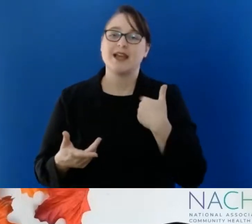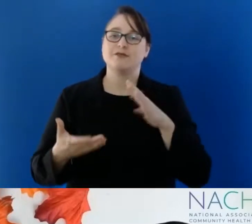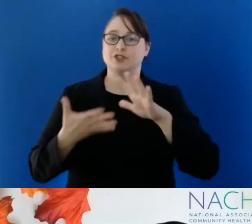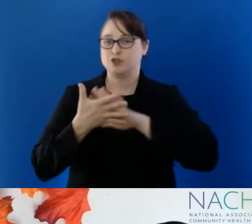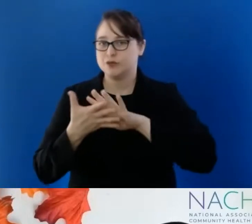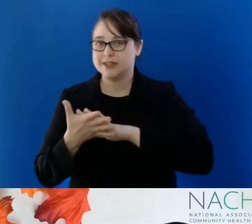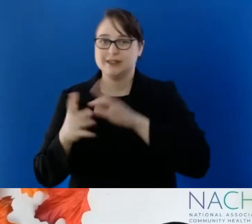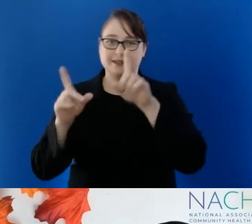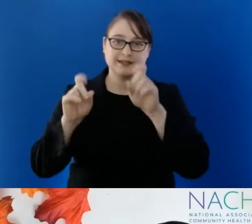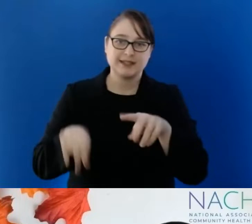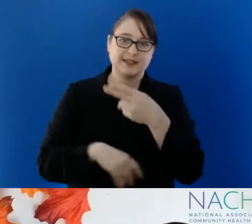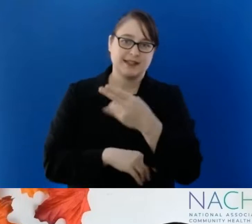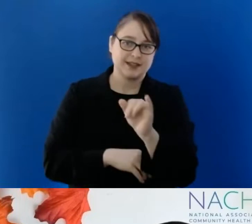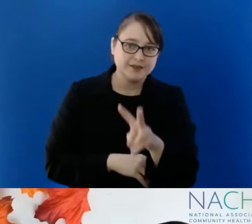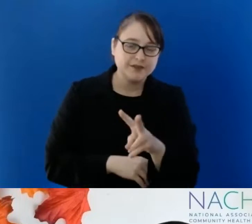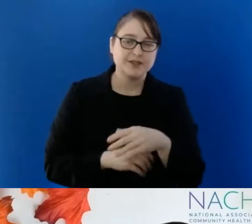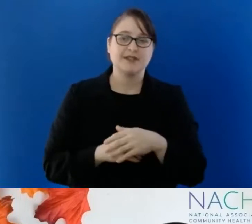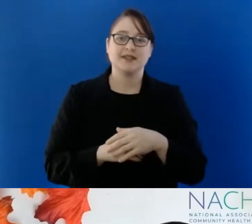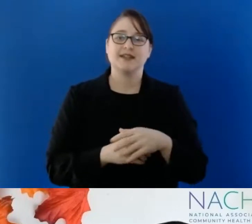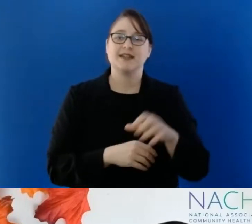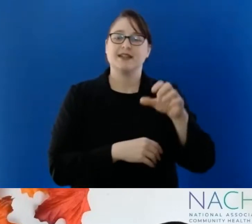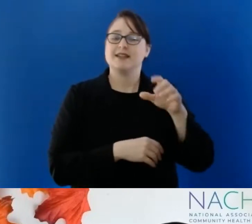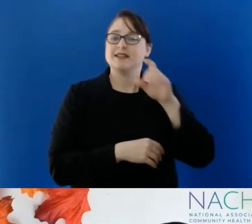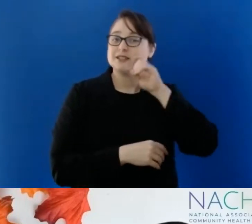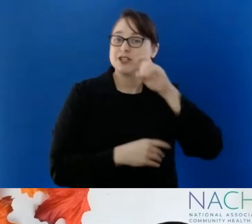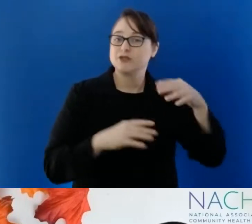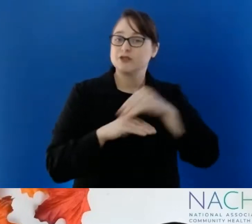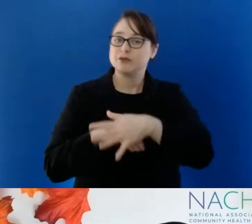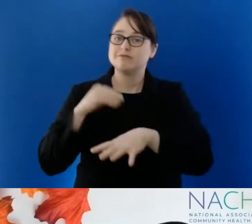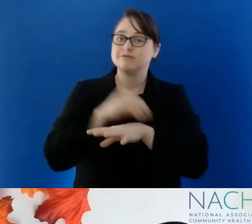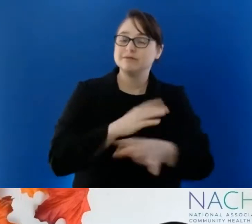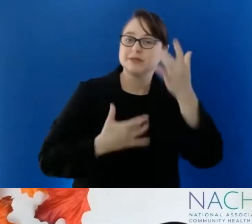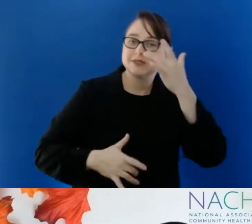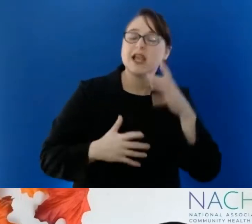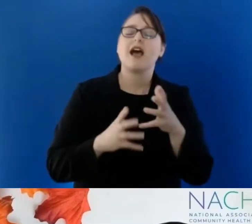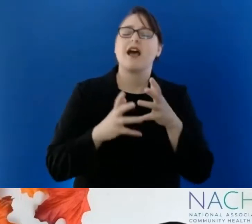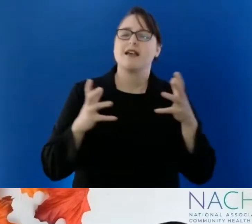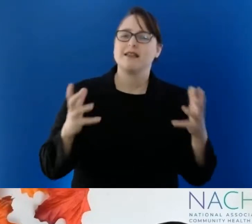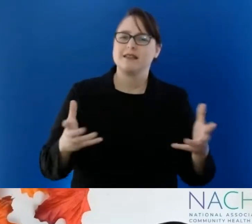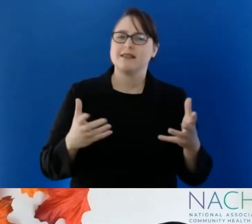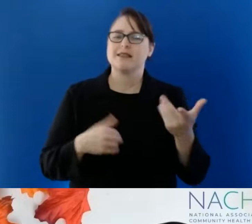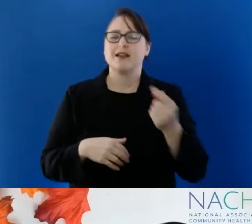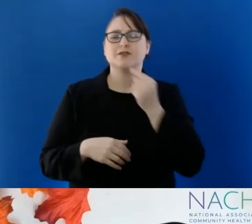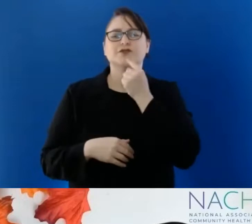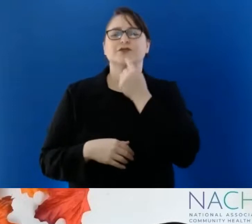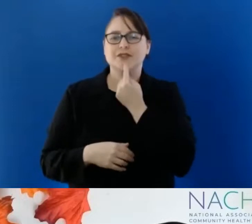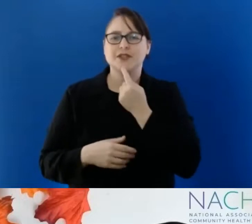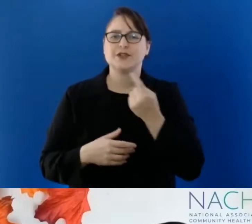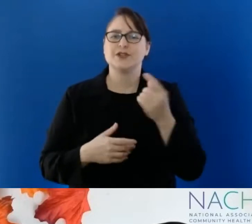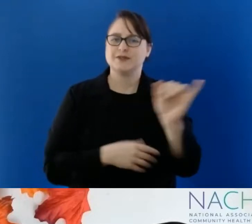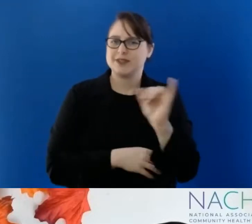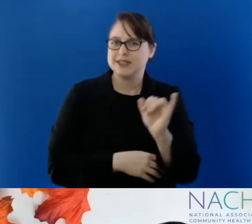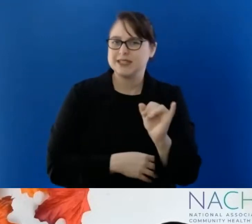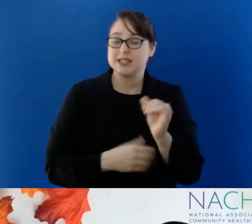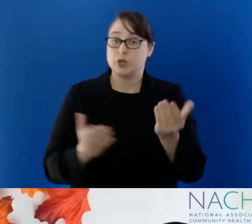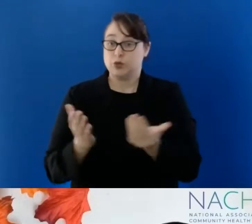for HIV, those types of things. A lot of the severe infections we've seen in the country are for folks that are newly diagnosed HIV.